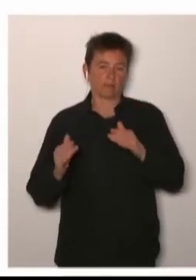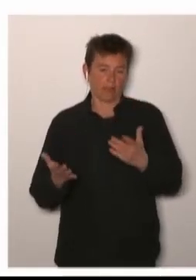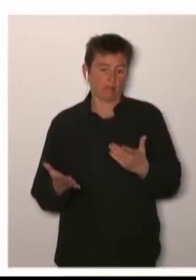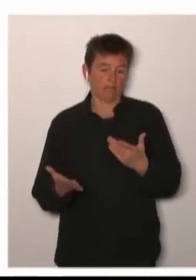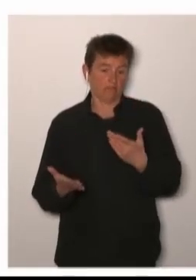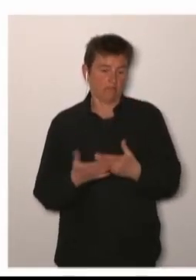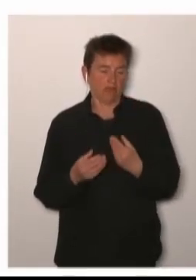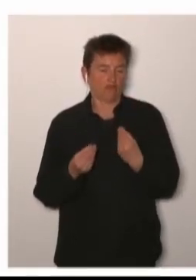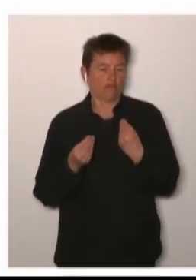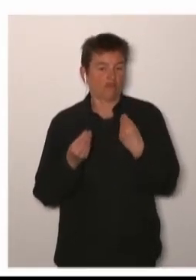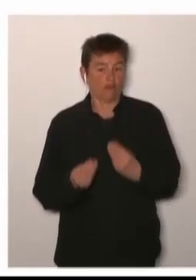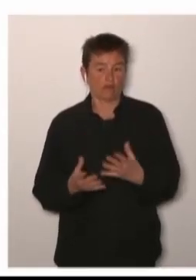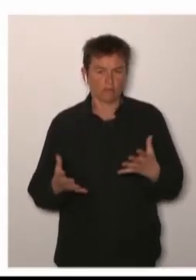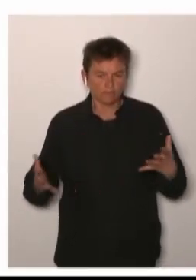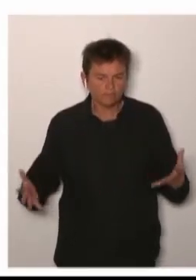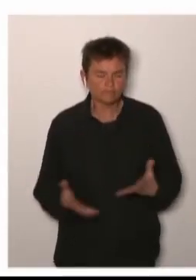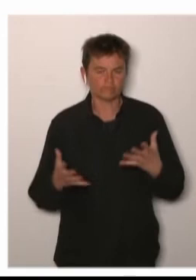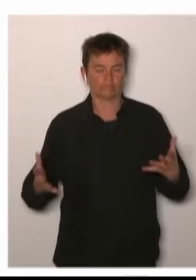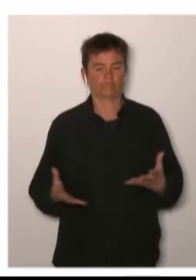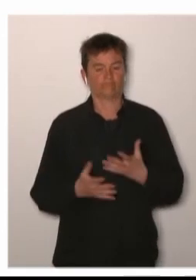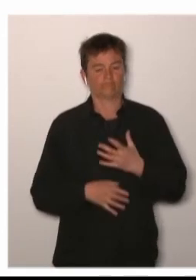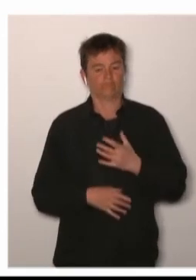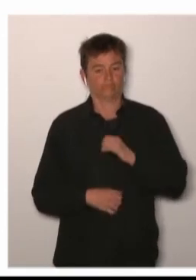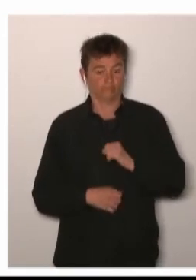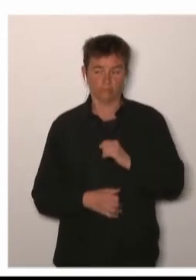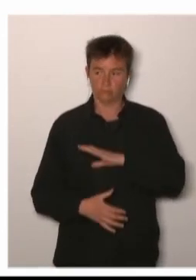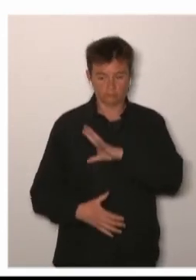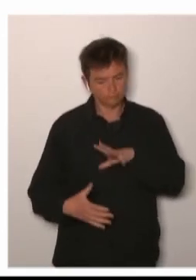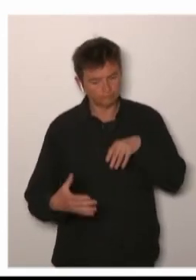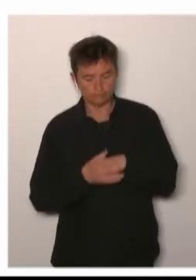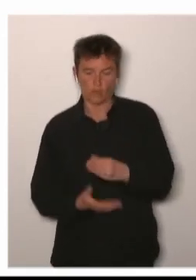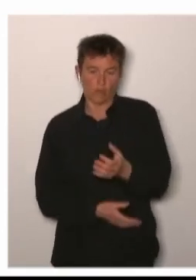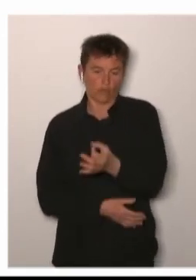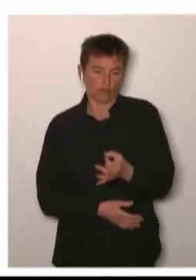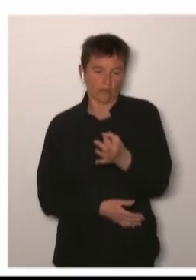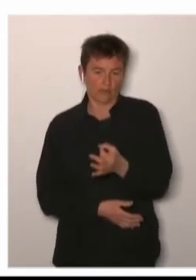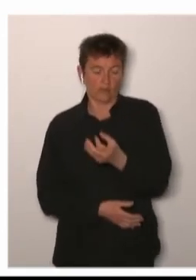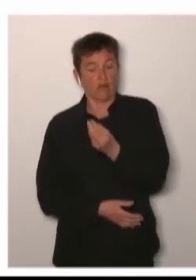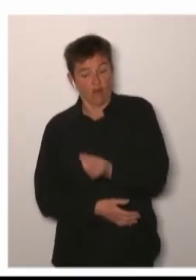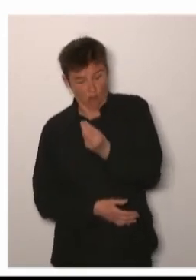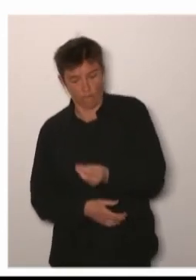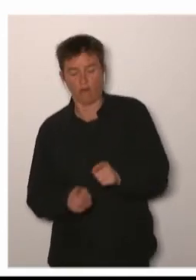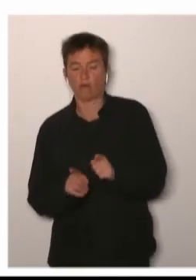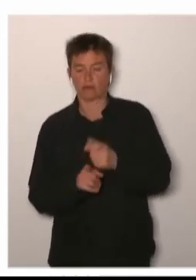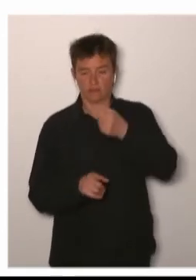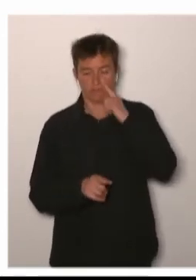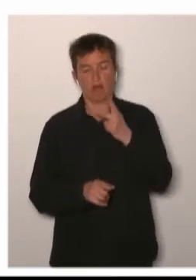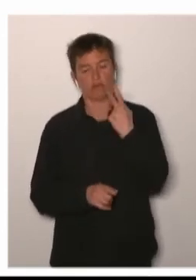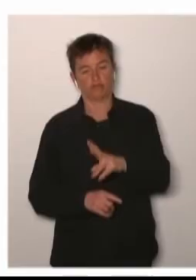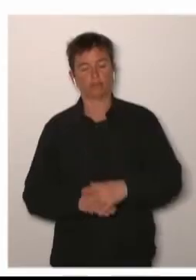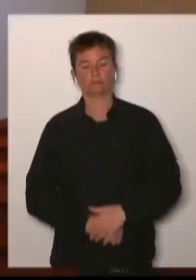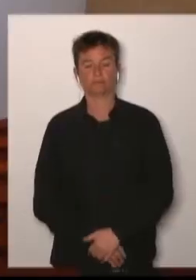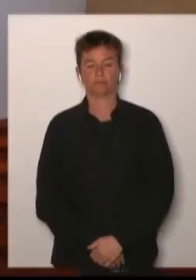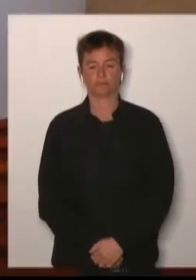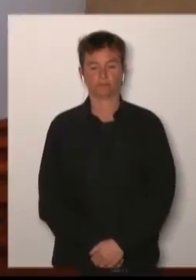the systematic sort of inclusion of patient and parents in that regard. Are there some other questions in